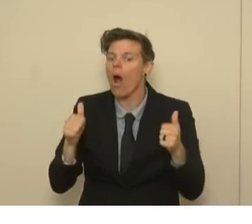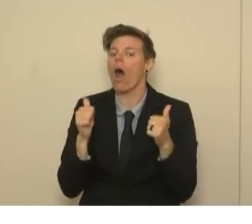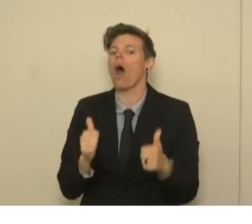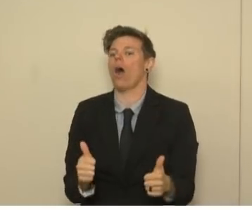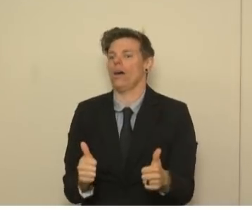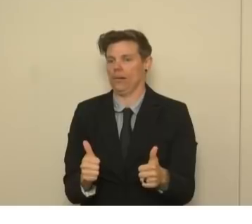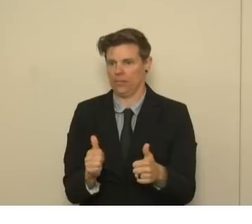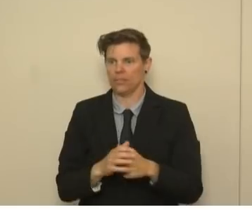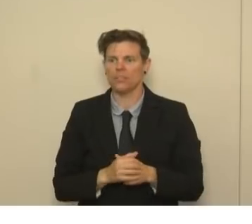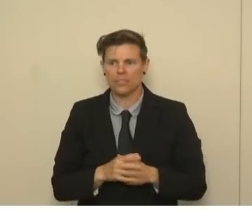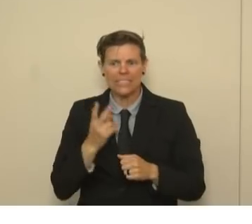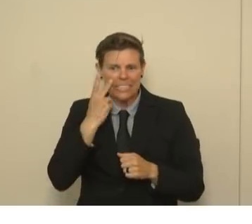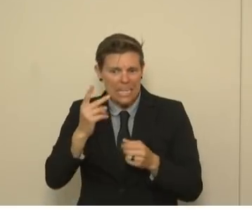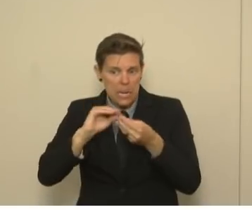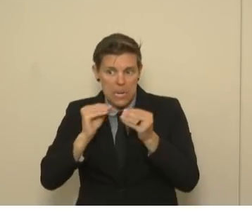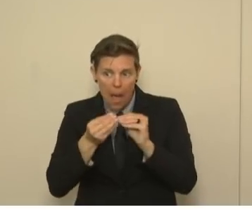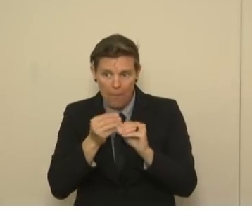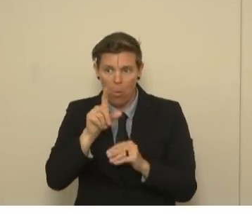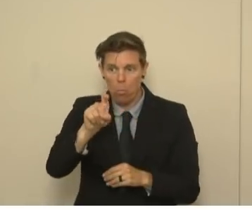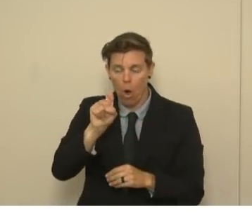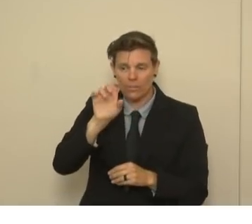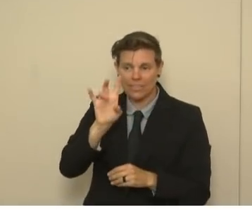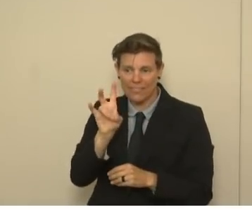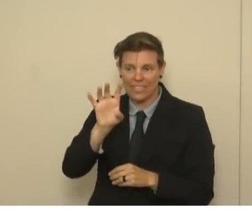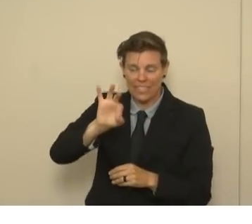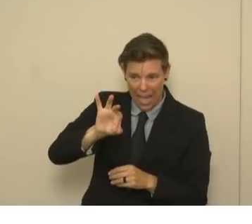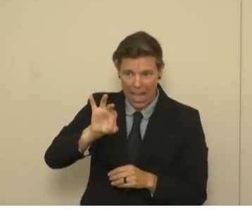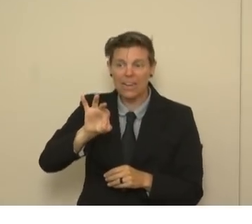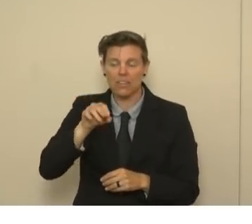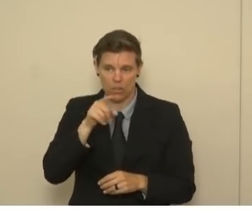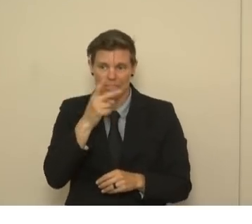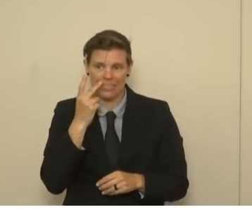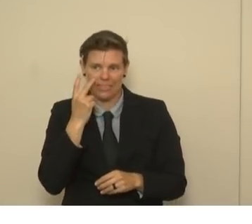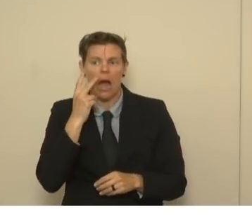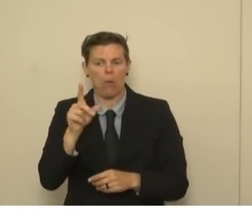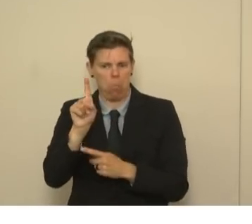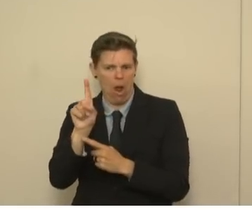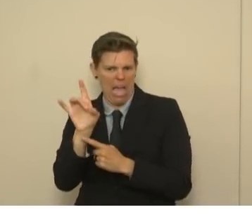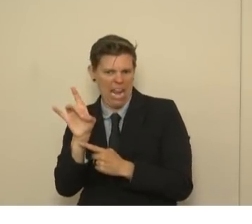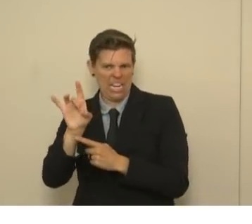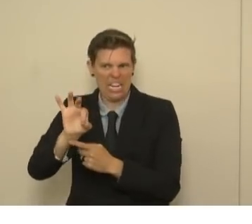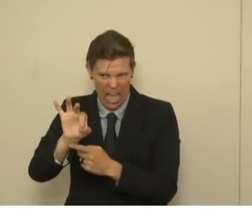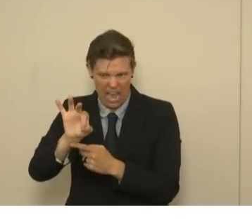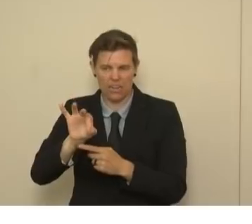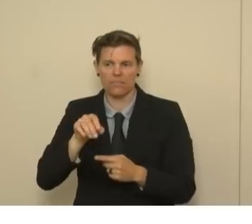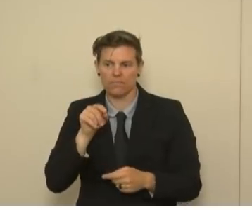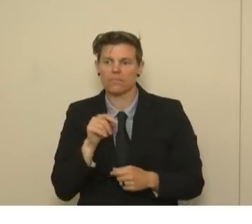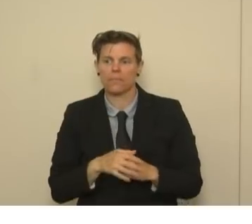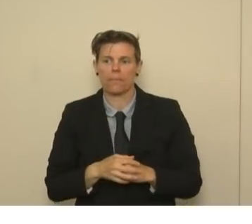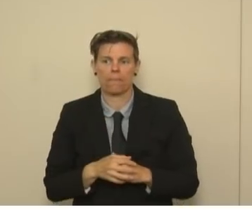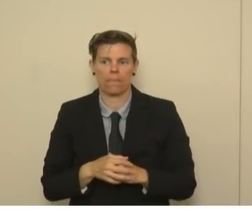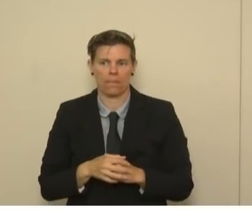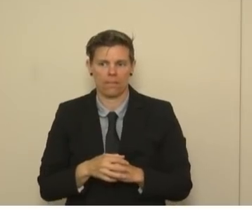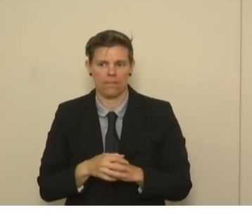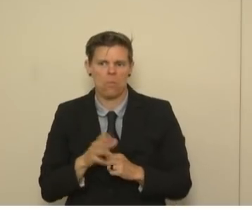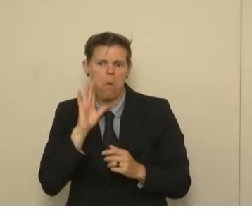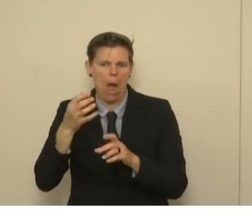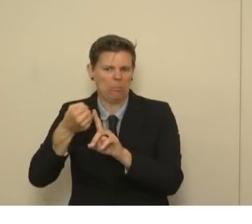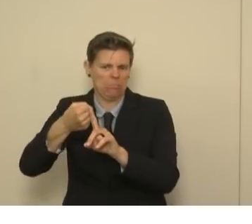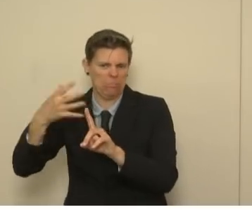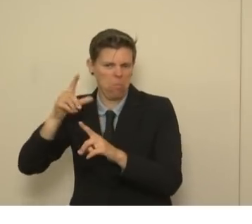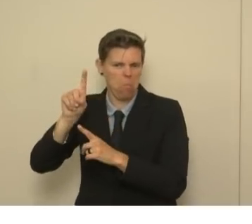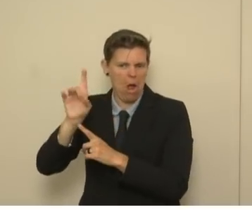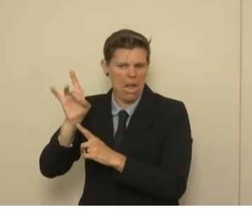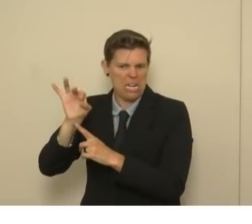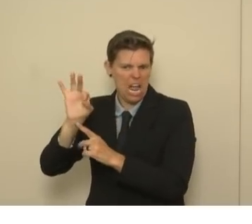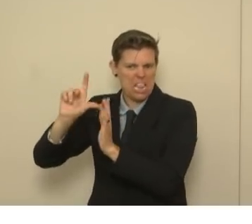little bit more toward the end of the presentation, but just so I'll draw your attention to it. Remember that what brings cases down,